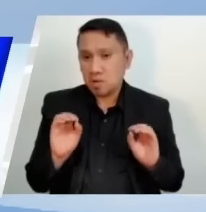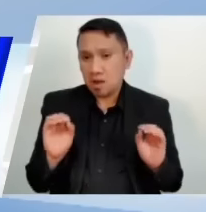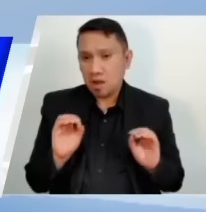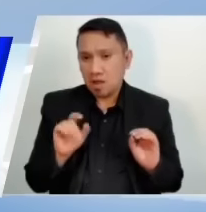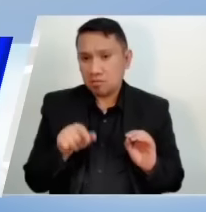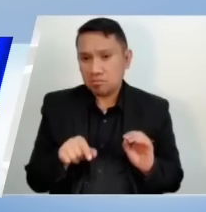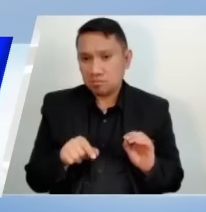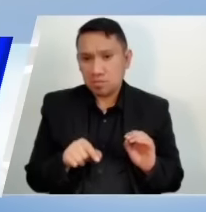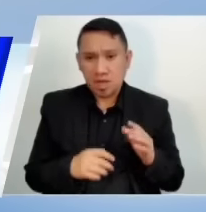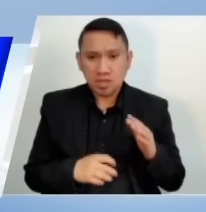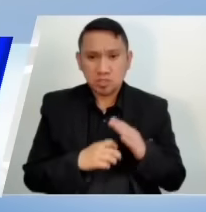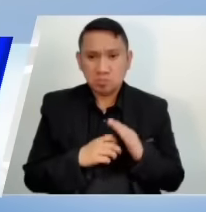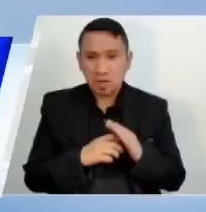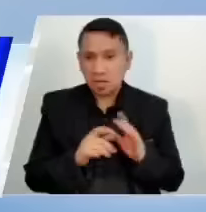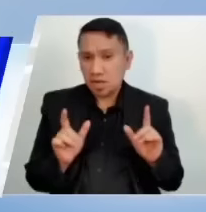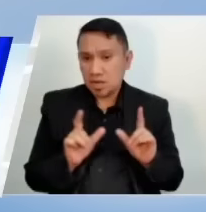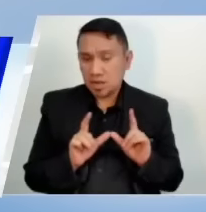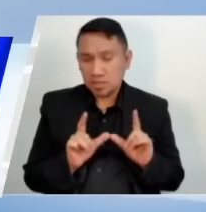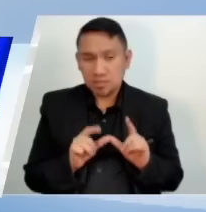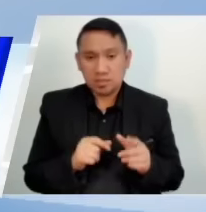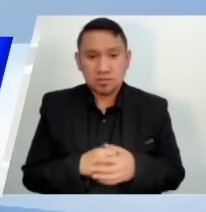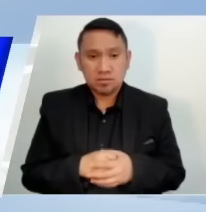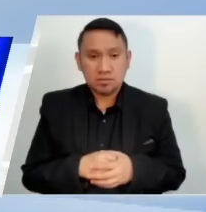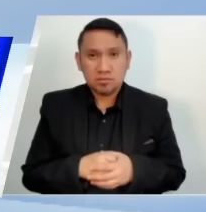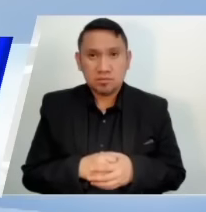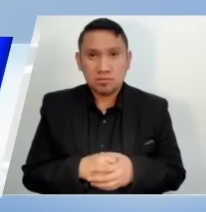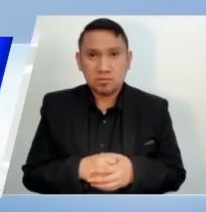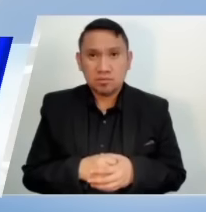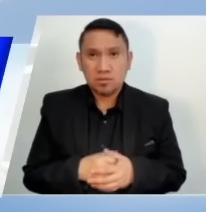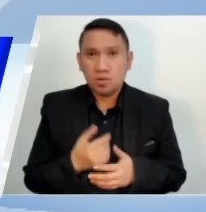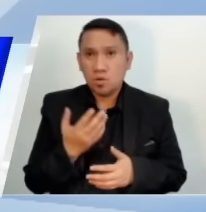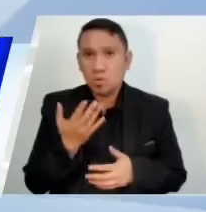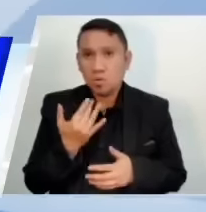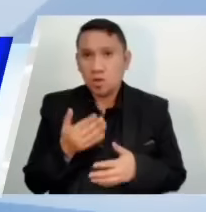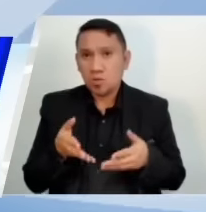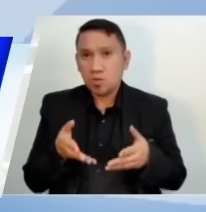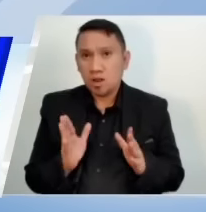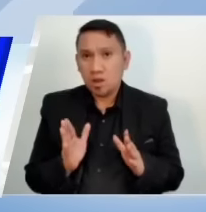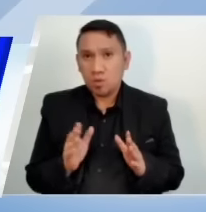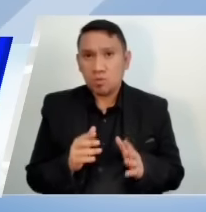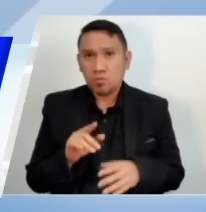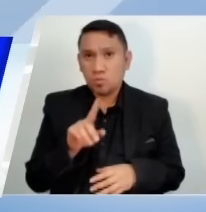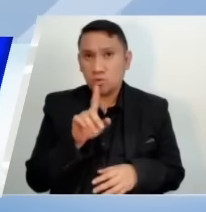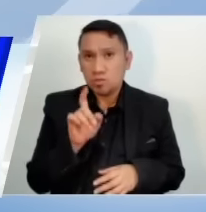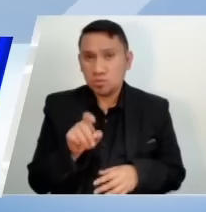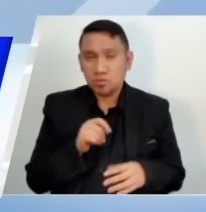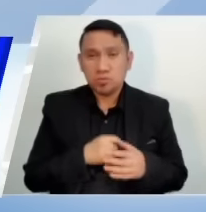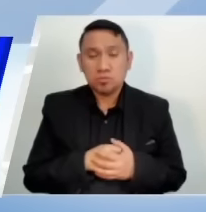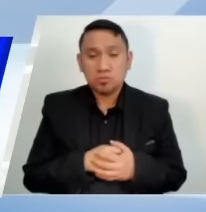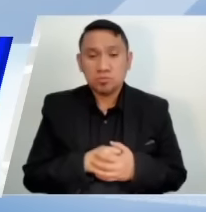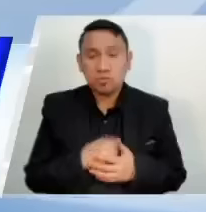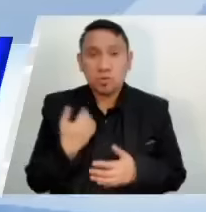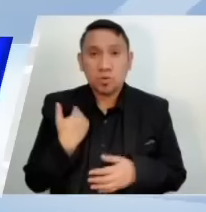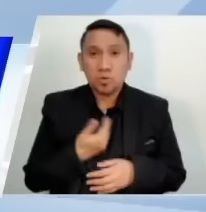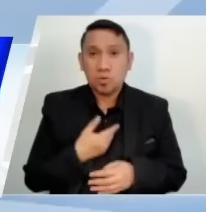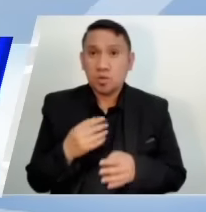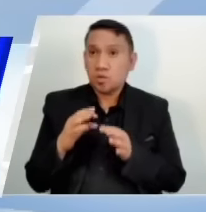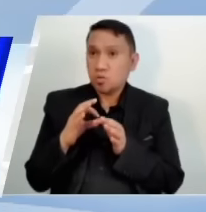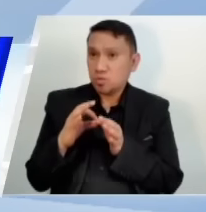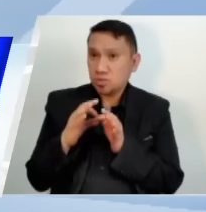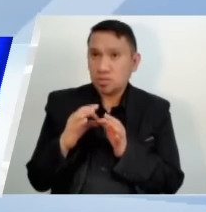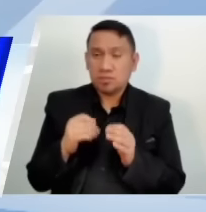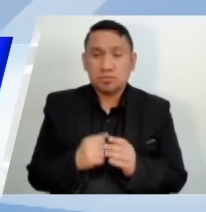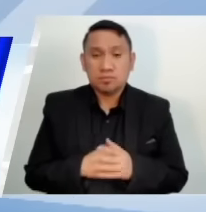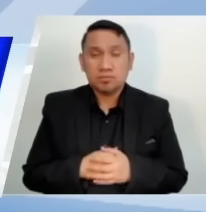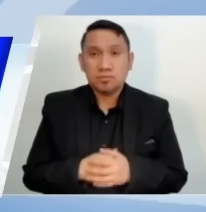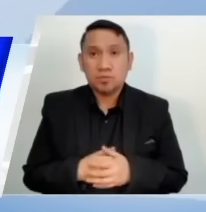LTO. Okay, kaya nga, bakit yung pinapabayaan yan? We are, for the enforcement side, sir, we are still